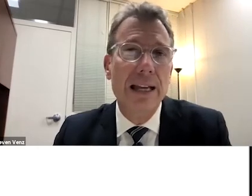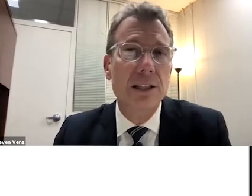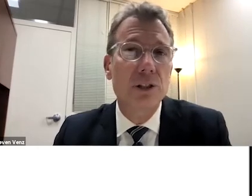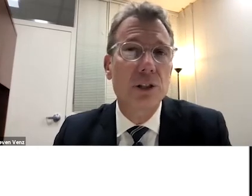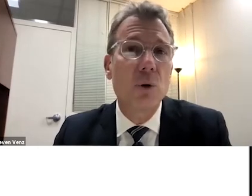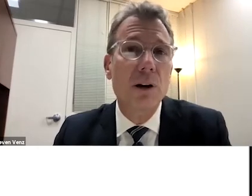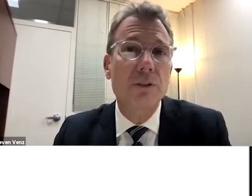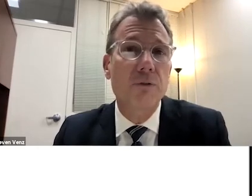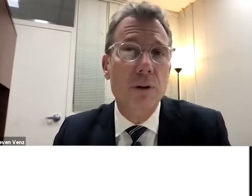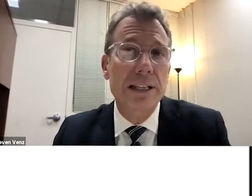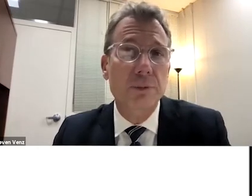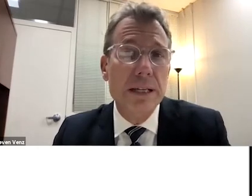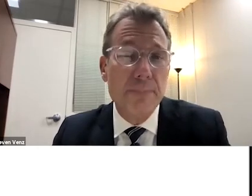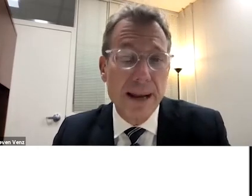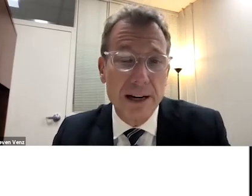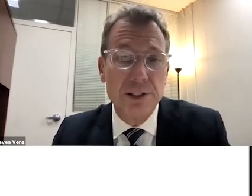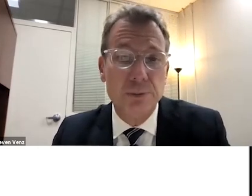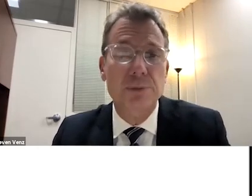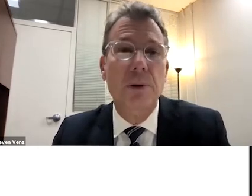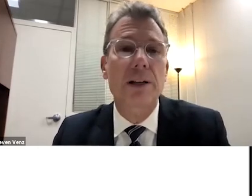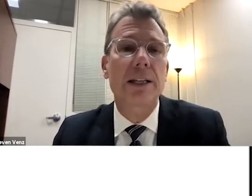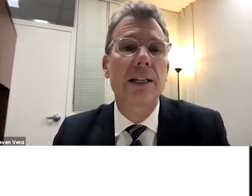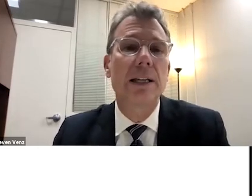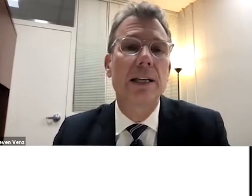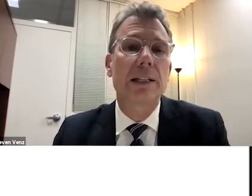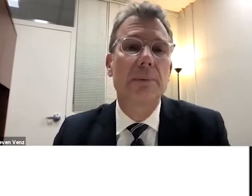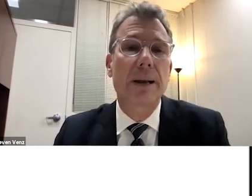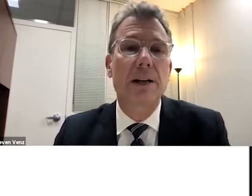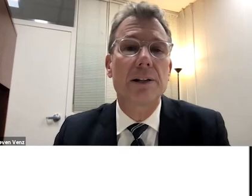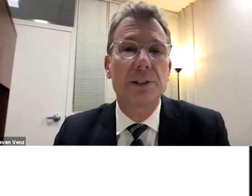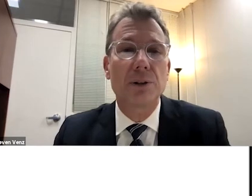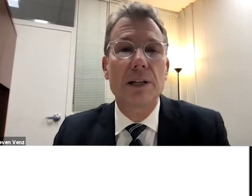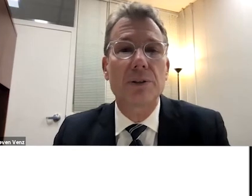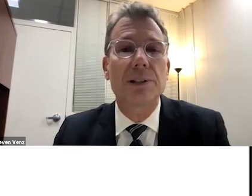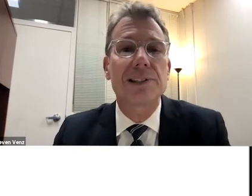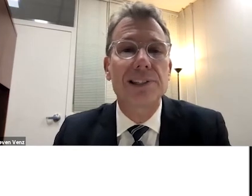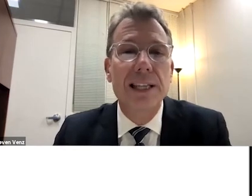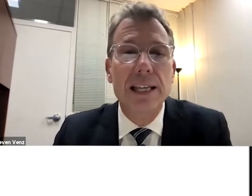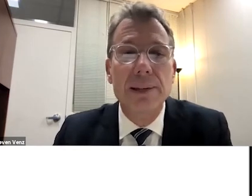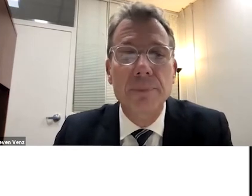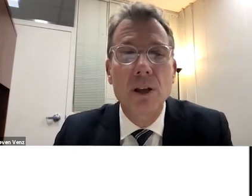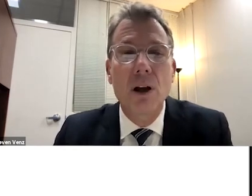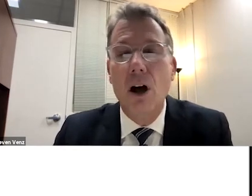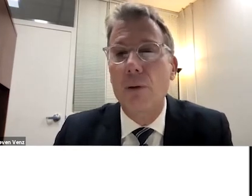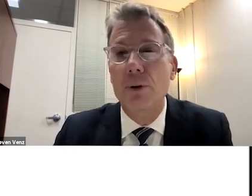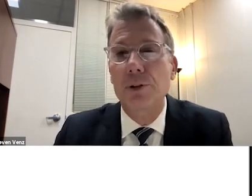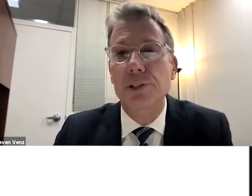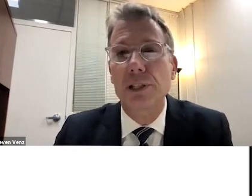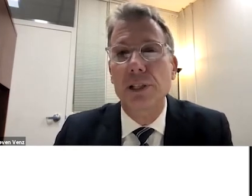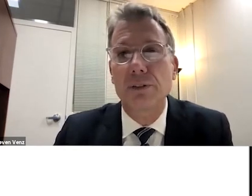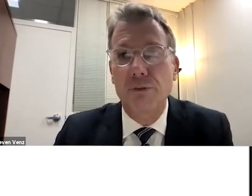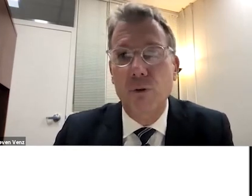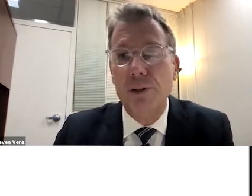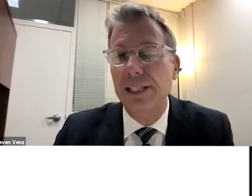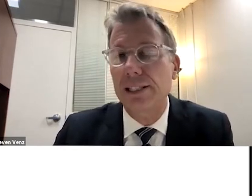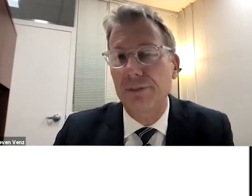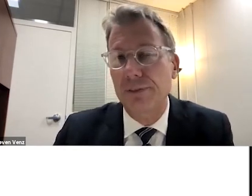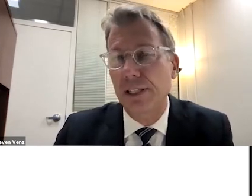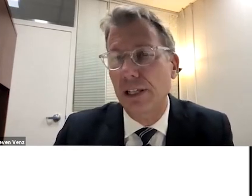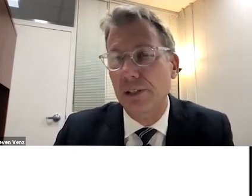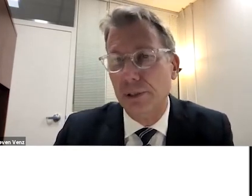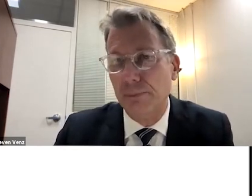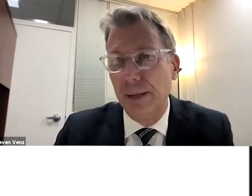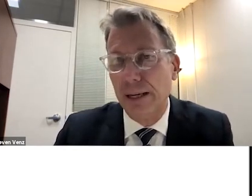we had 243 parents responding compared to, as you can see, almost 1,400